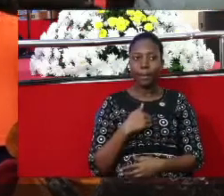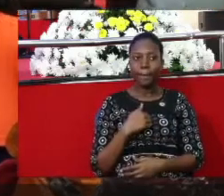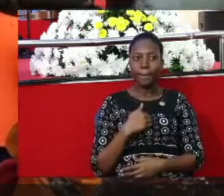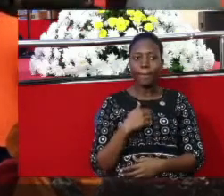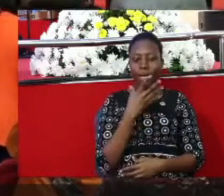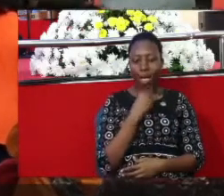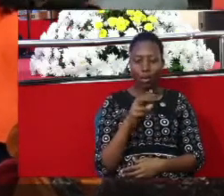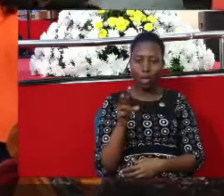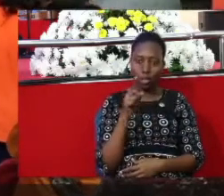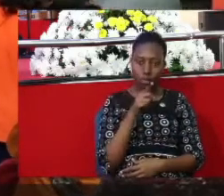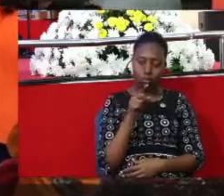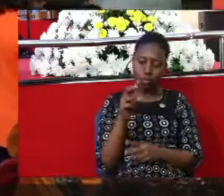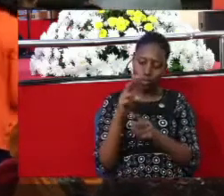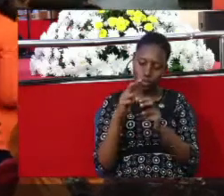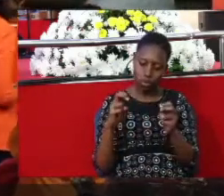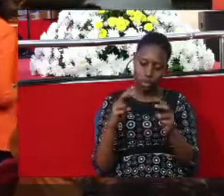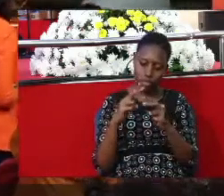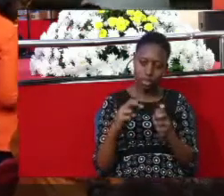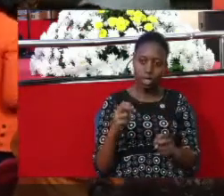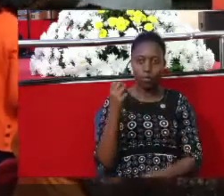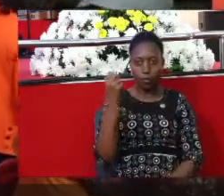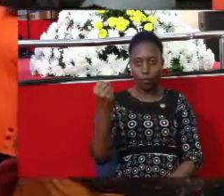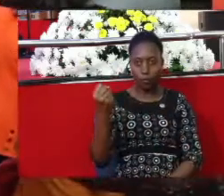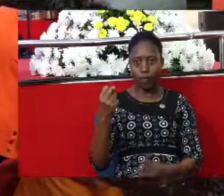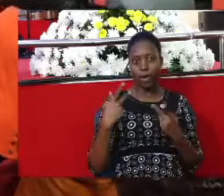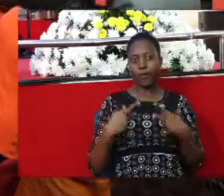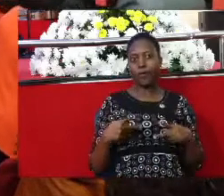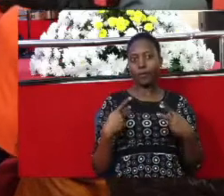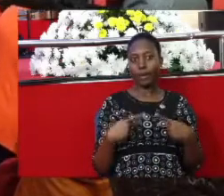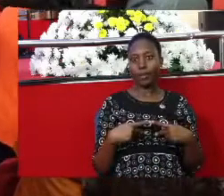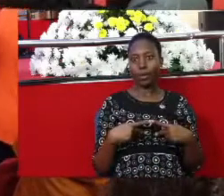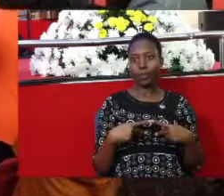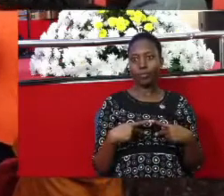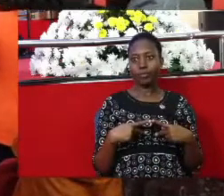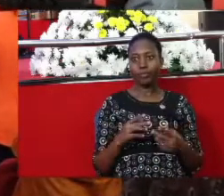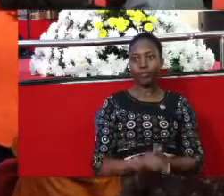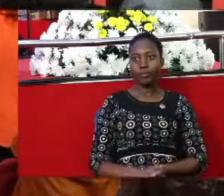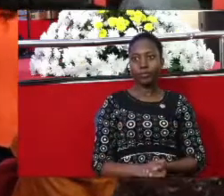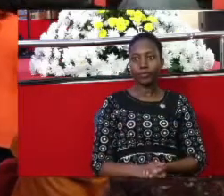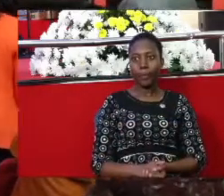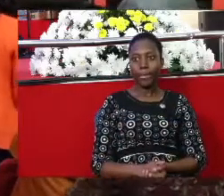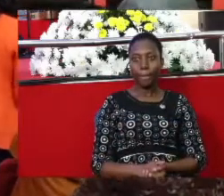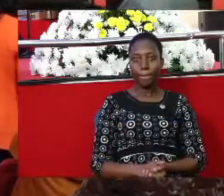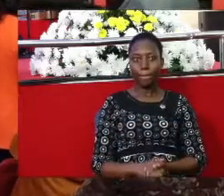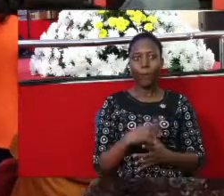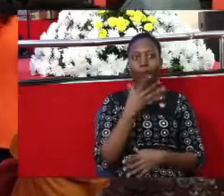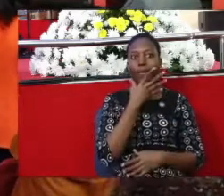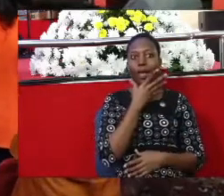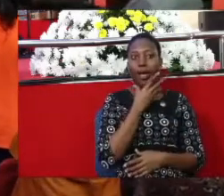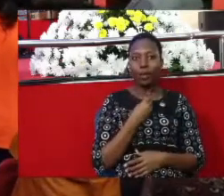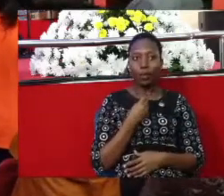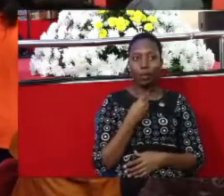have faith. You can look for them wherever they are. If they're not near where you are, go for them where they are. Because I want you to tell them, you are my